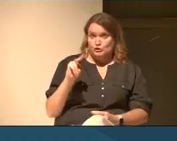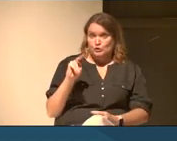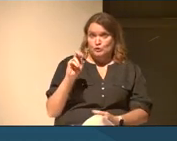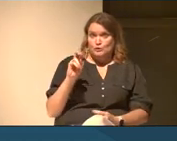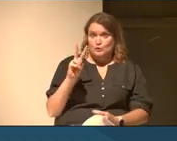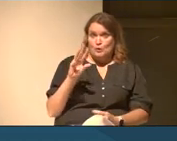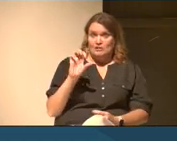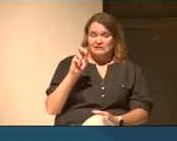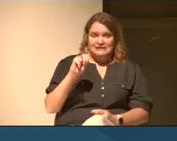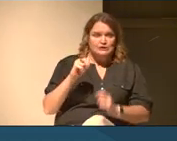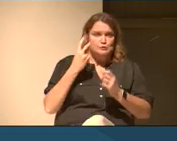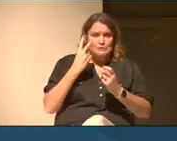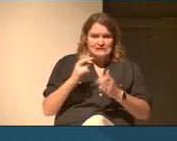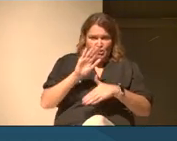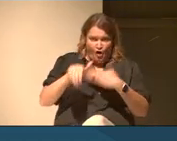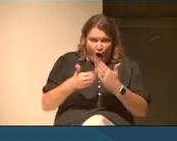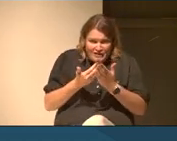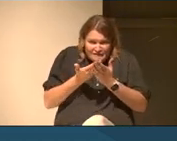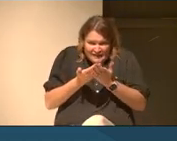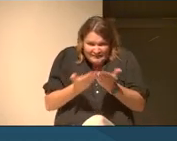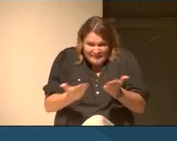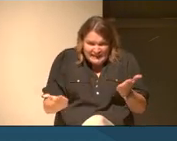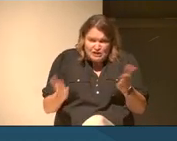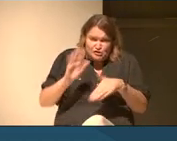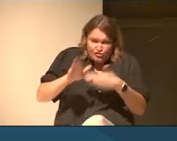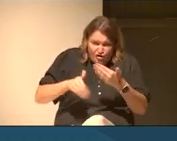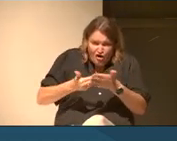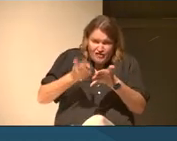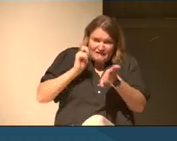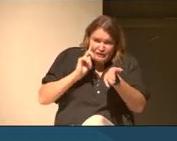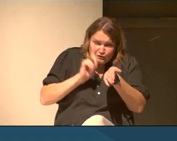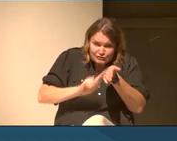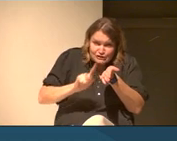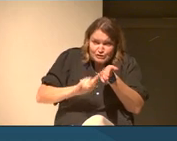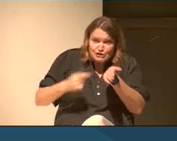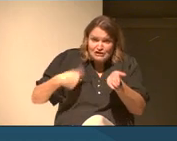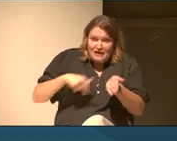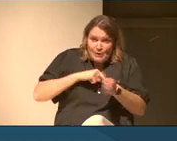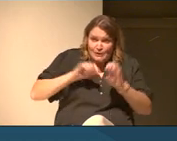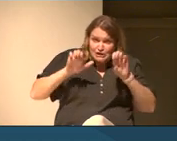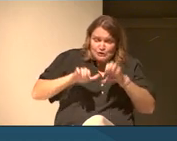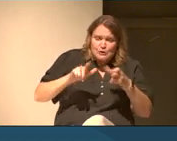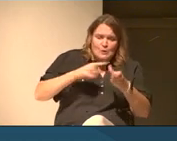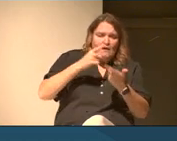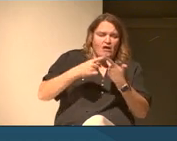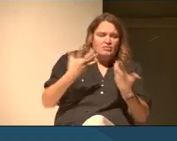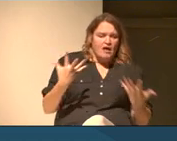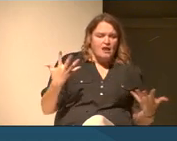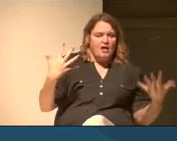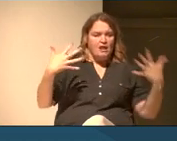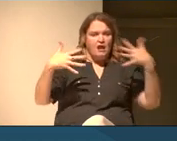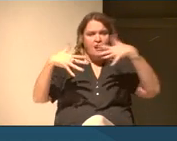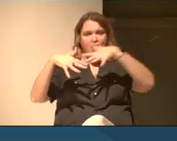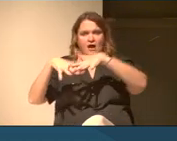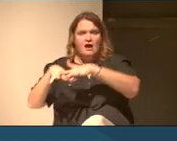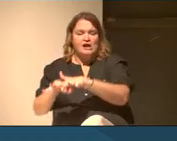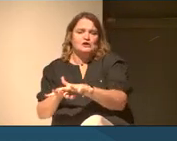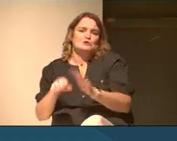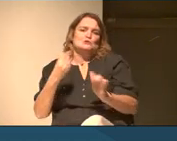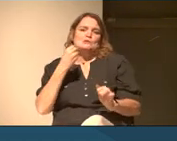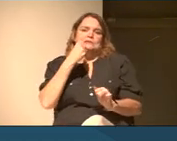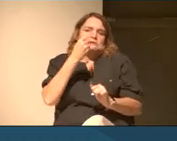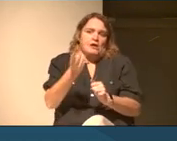stuff that we have and the research that we have and weave all that together to tell this kind of magical learning